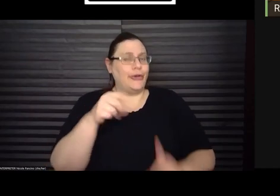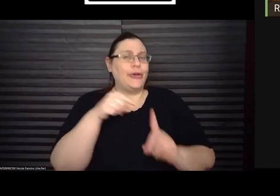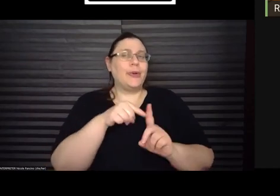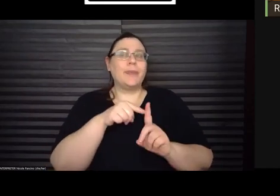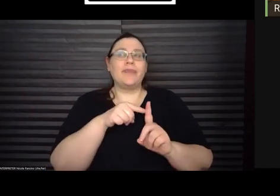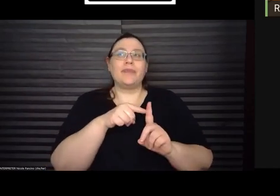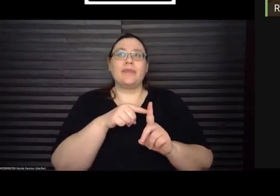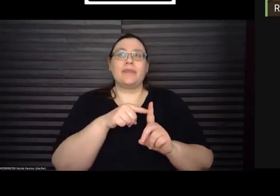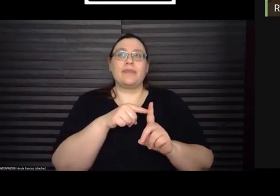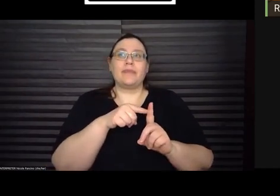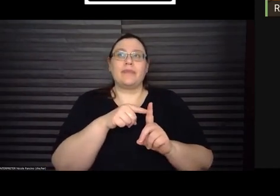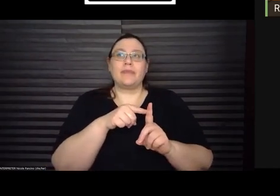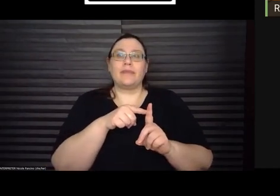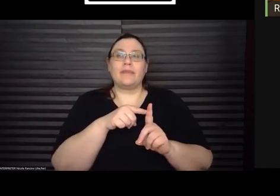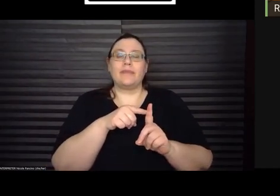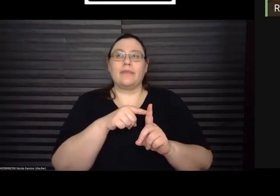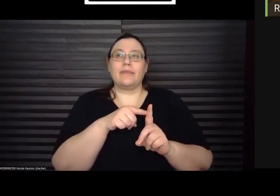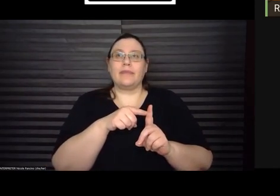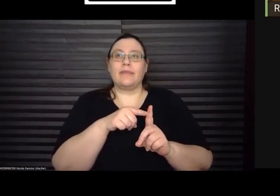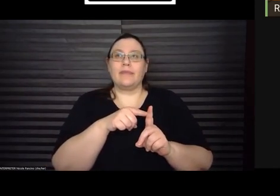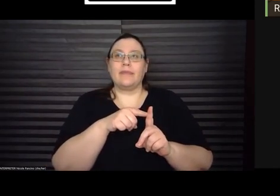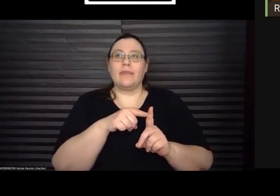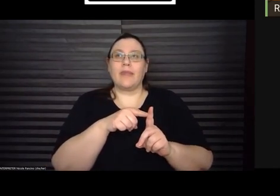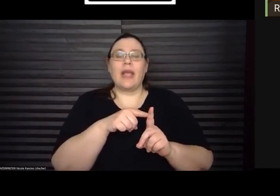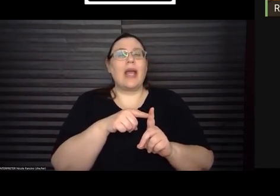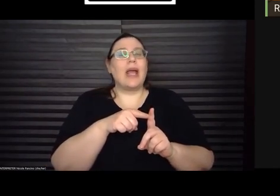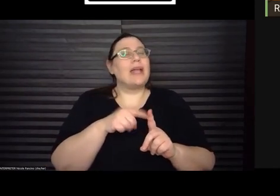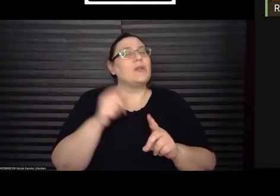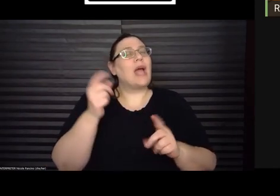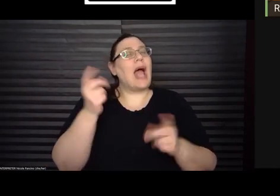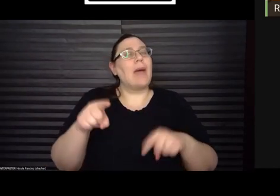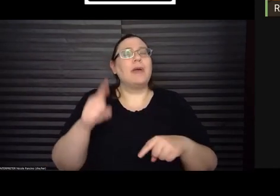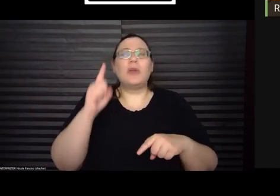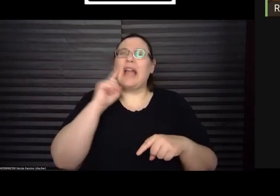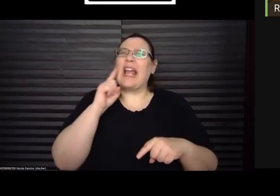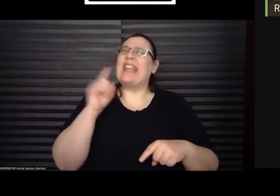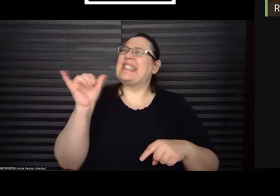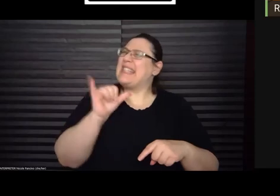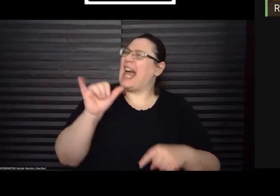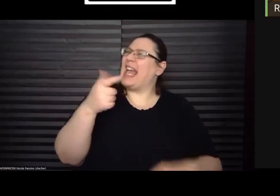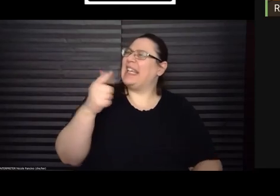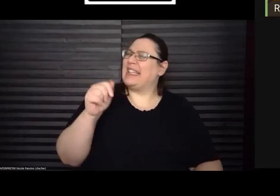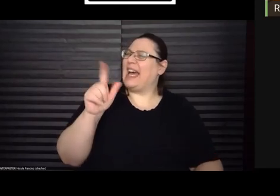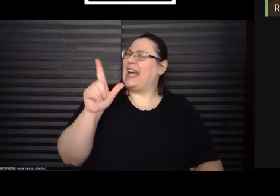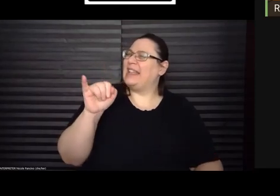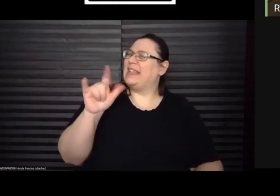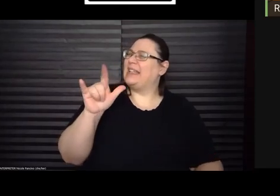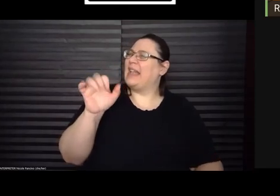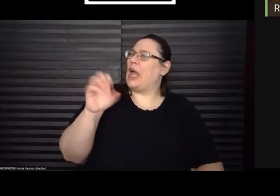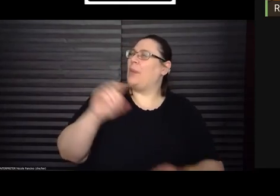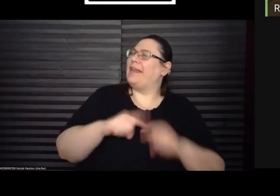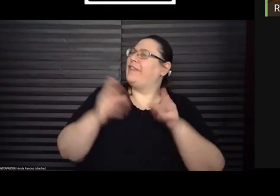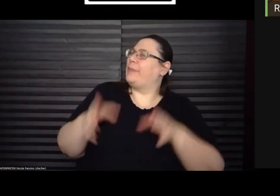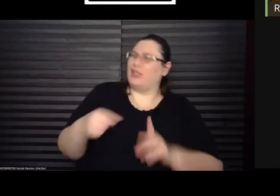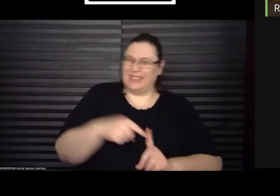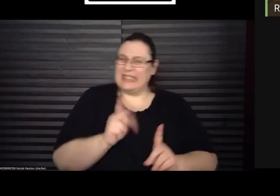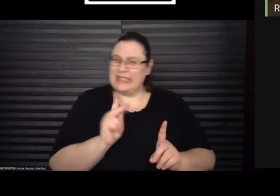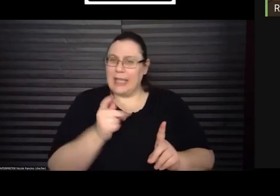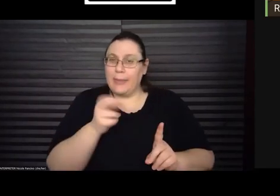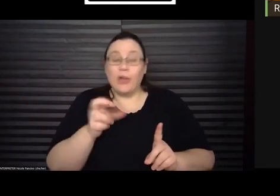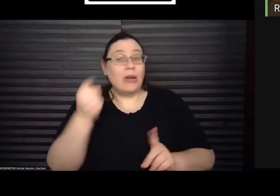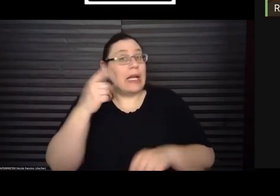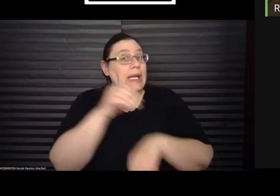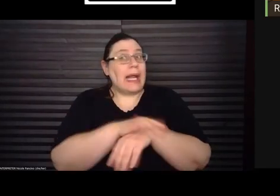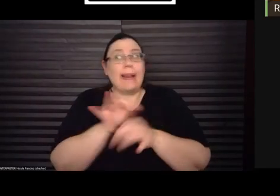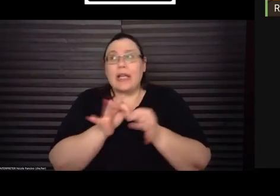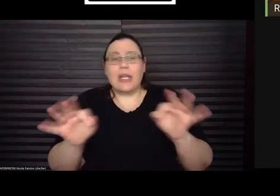I think, you know, you're thinking it's not Galileo, but it's like Galileo. You know, it's just one of those people who there isn't as